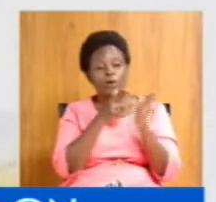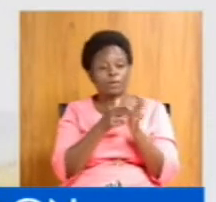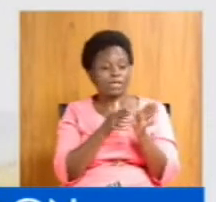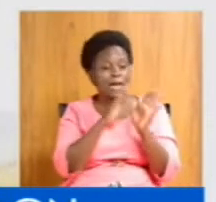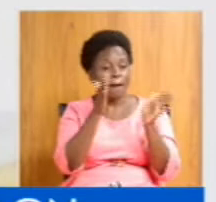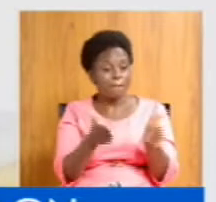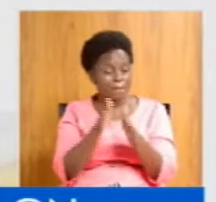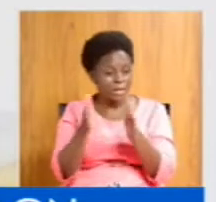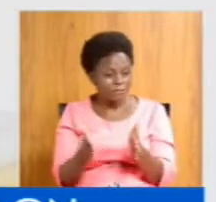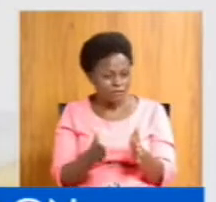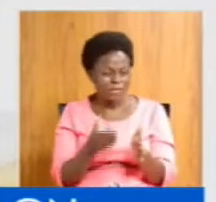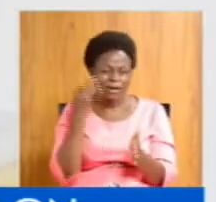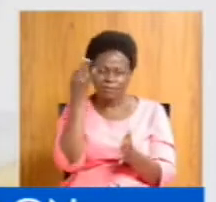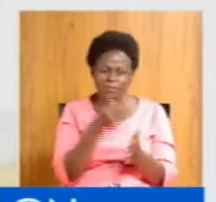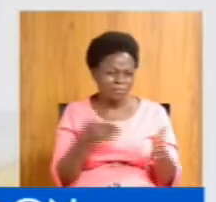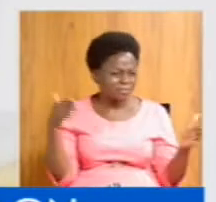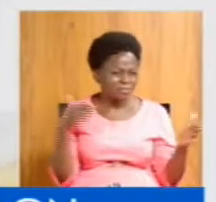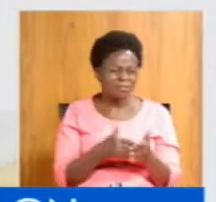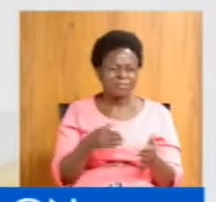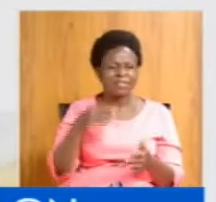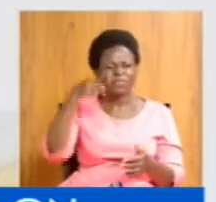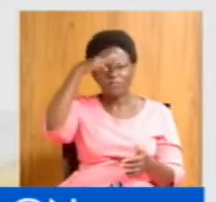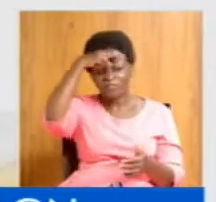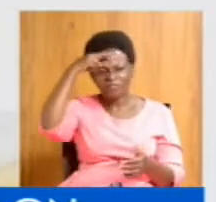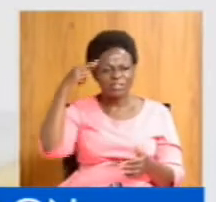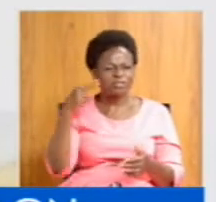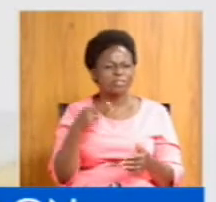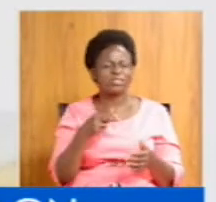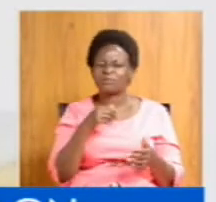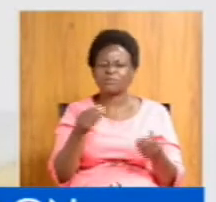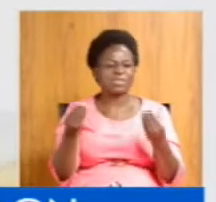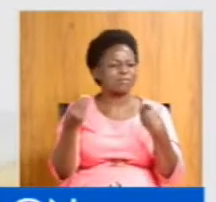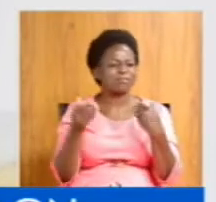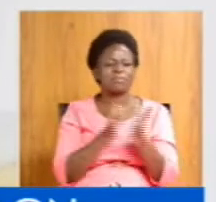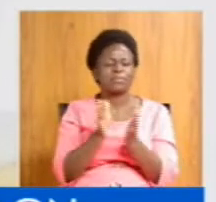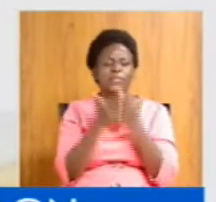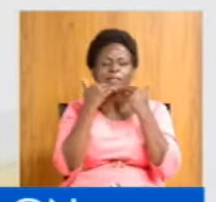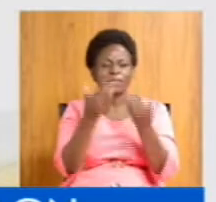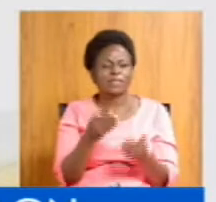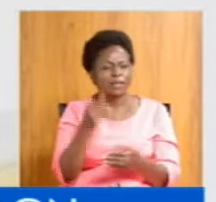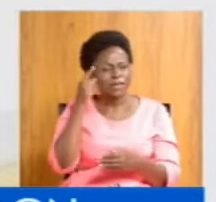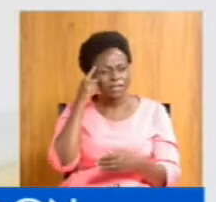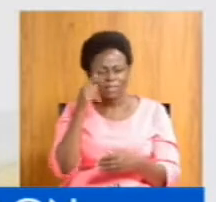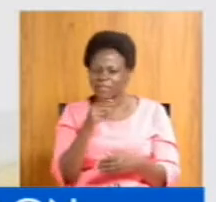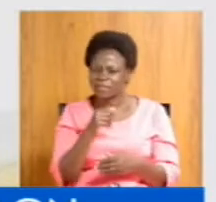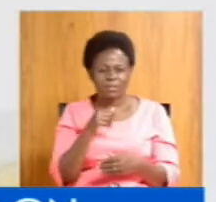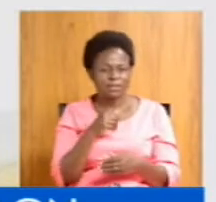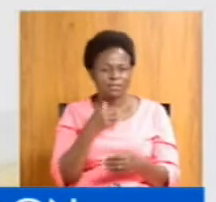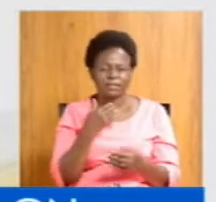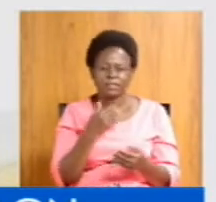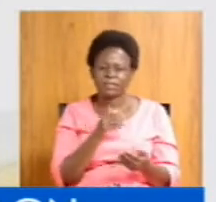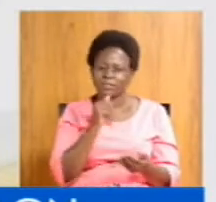a platform like Facebook blocked for reasons which have not been given, I don't think it is really justifiable.